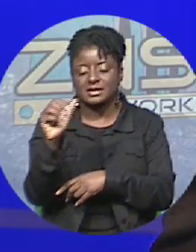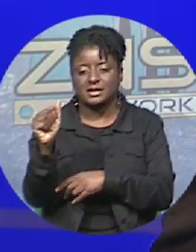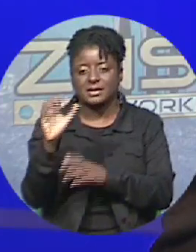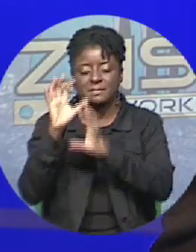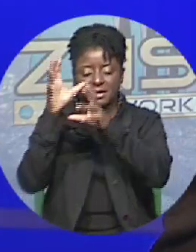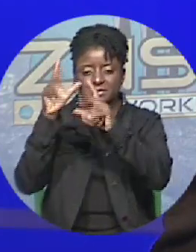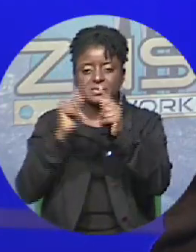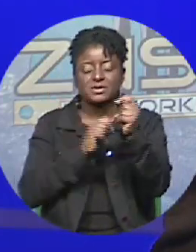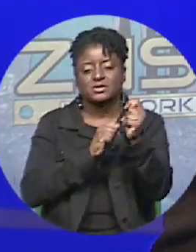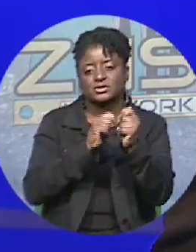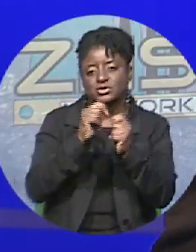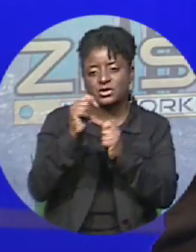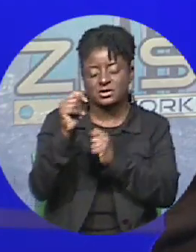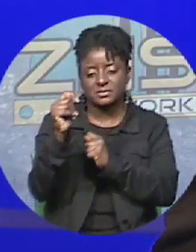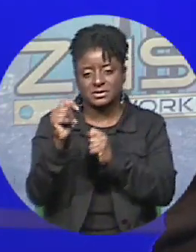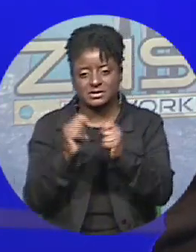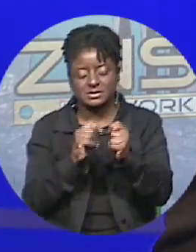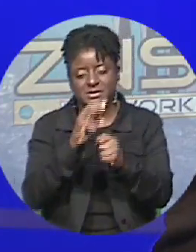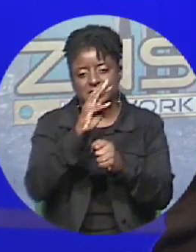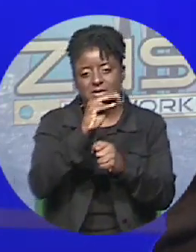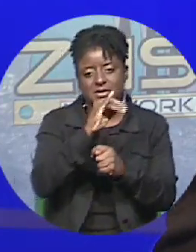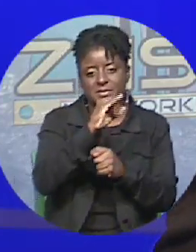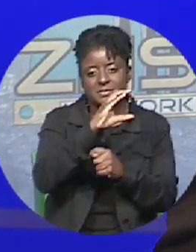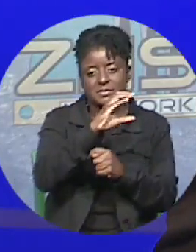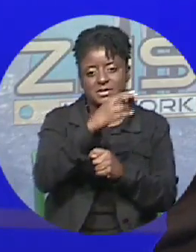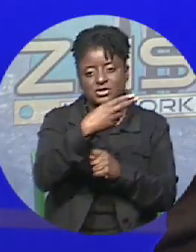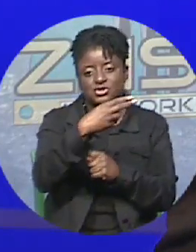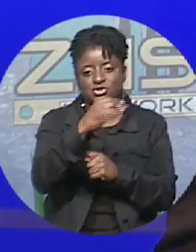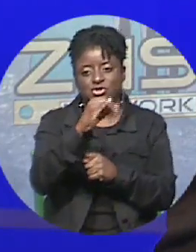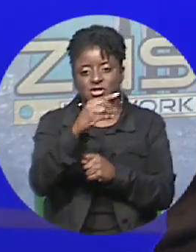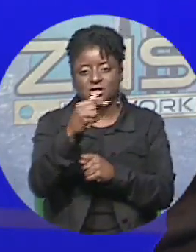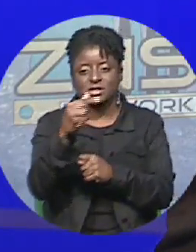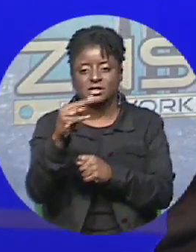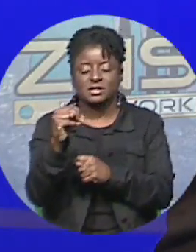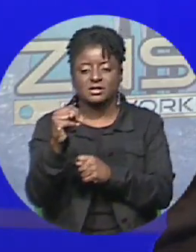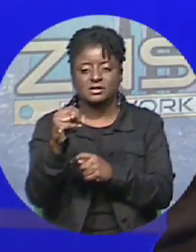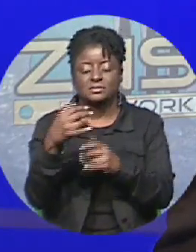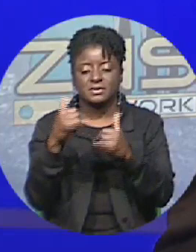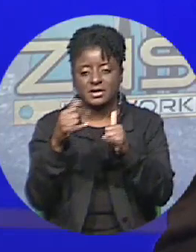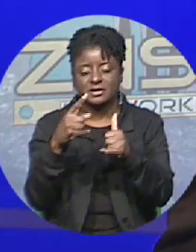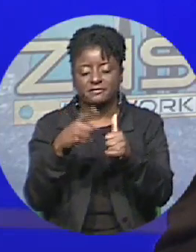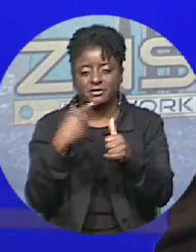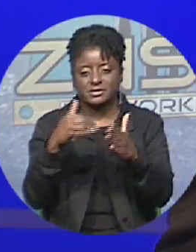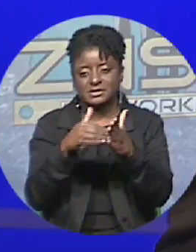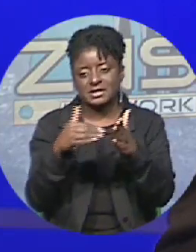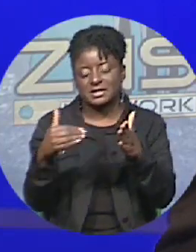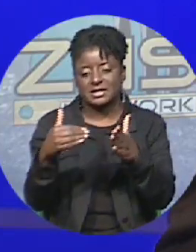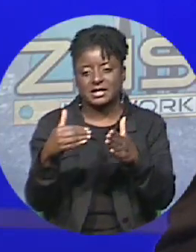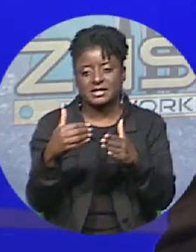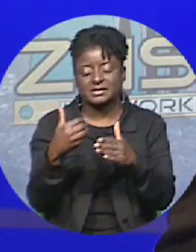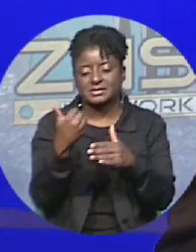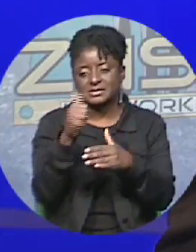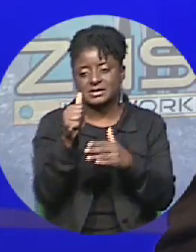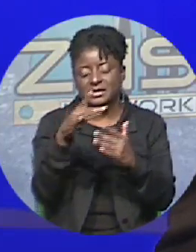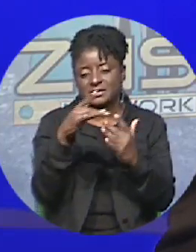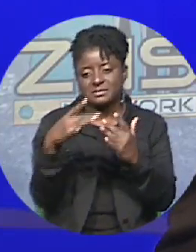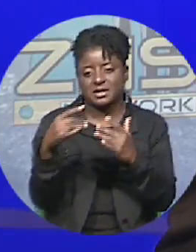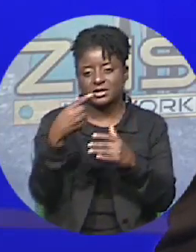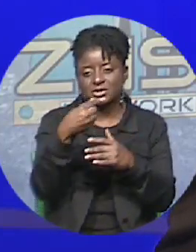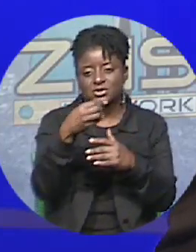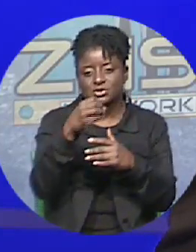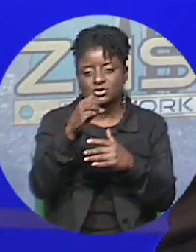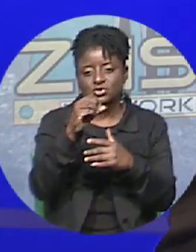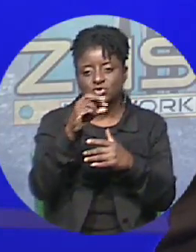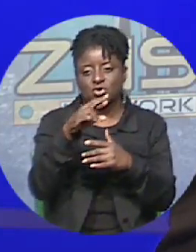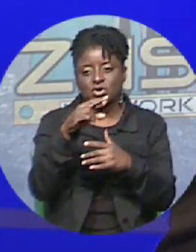Neern, and the 7th-seeded Michigan State Spartans took to the court first in the East Regional against 10th-seed Georgia, and the